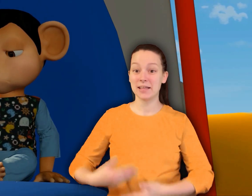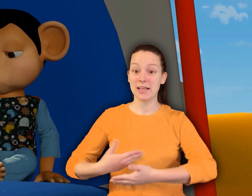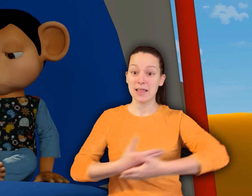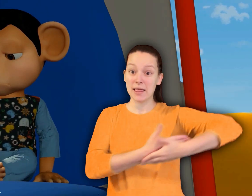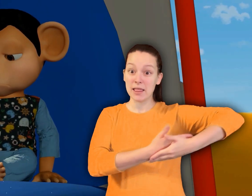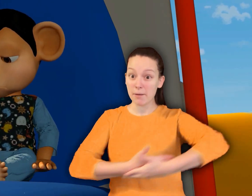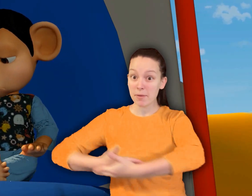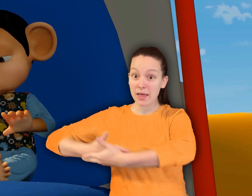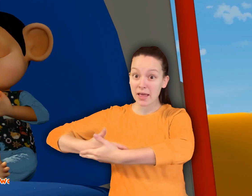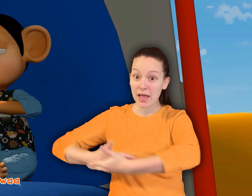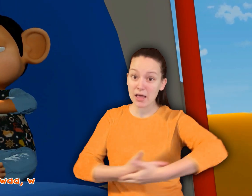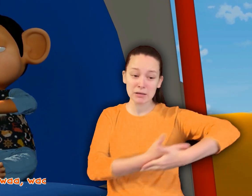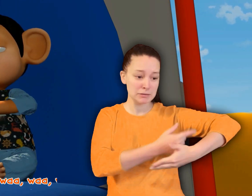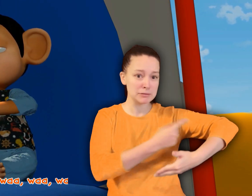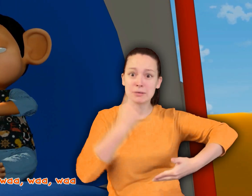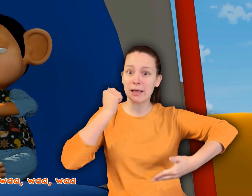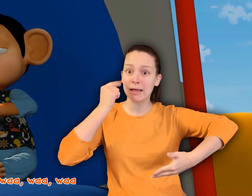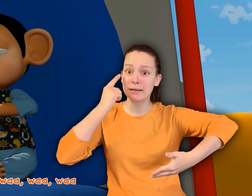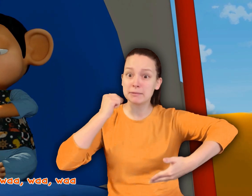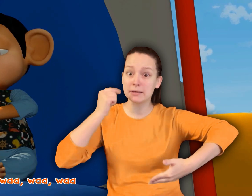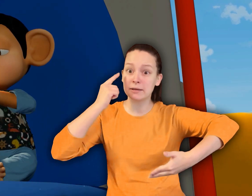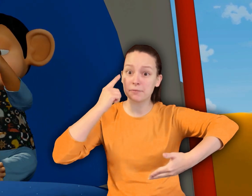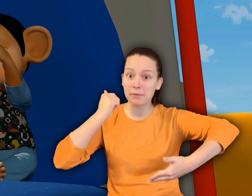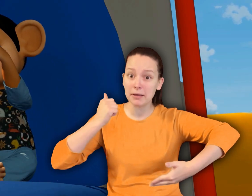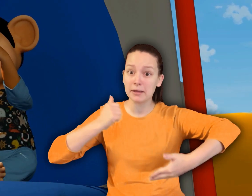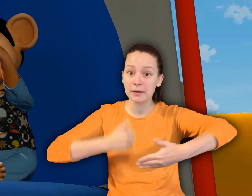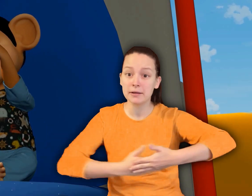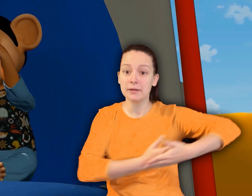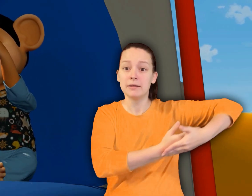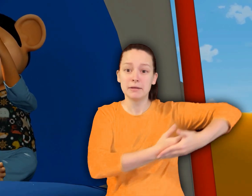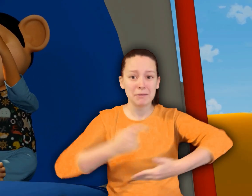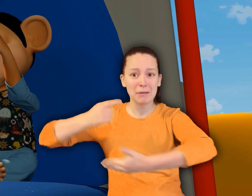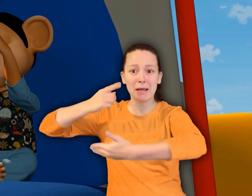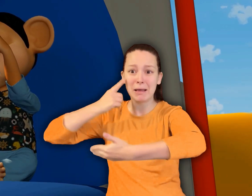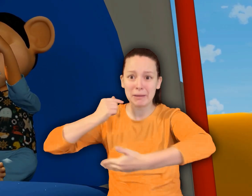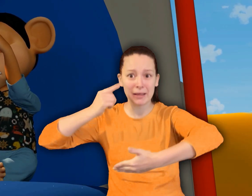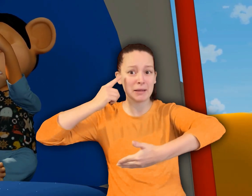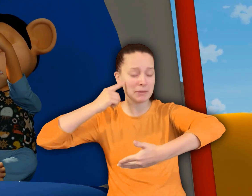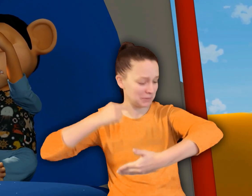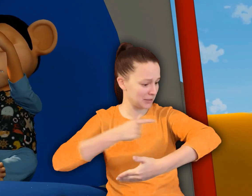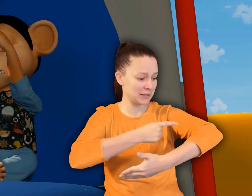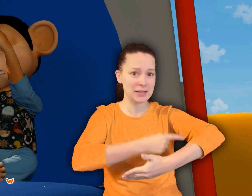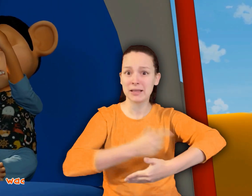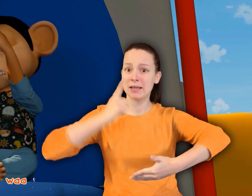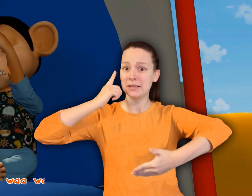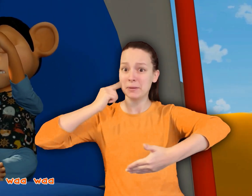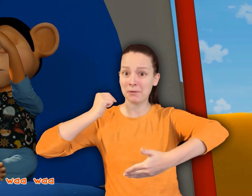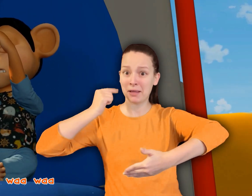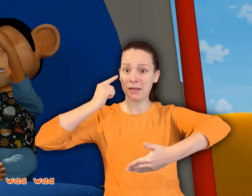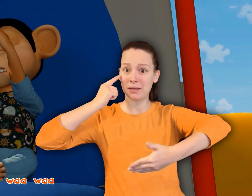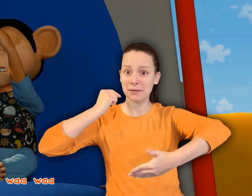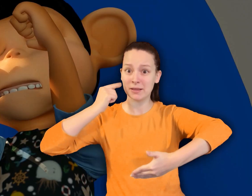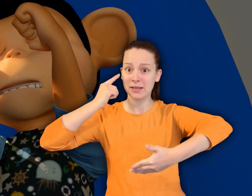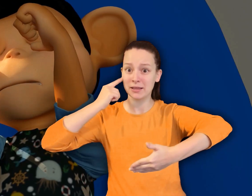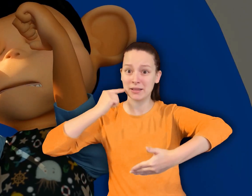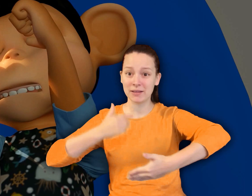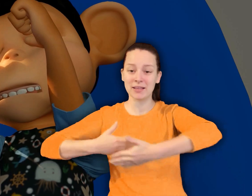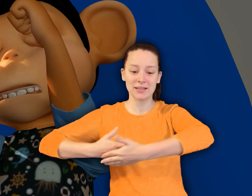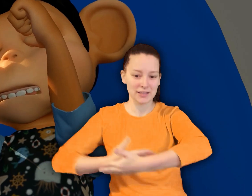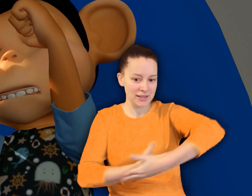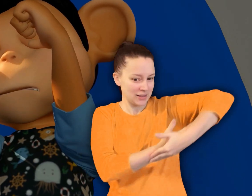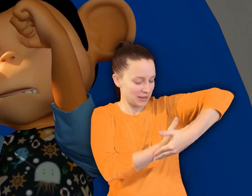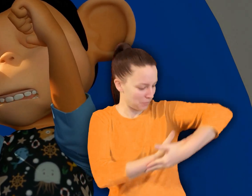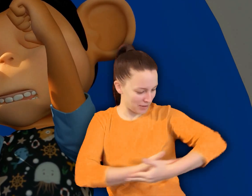The babies on the bus go well, well, well, well, well, well, well,